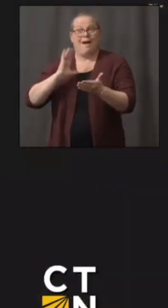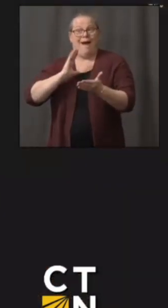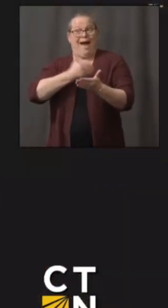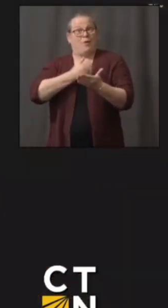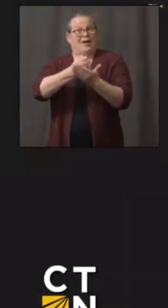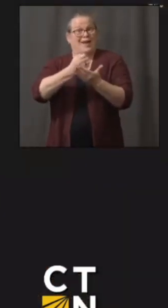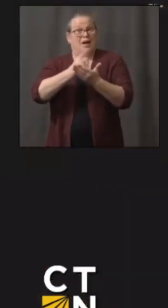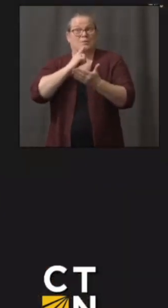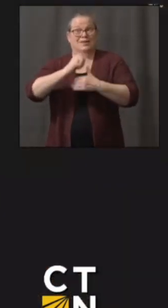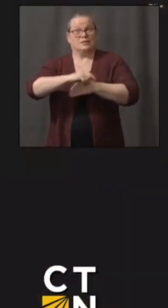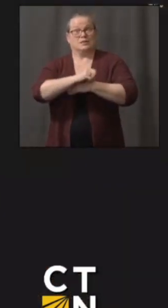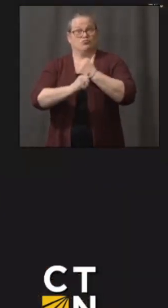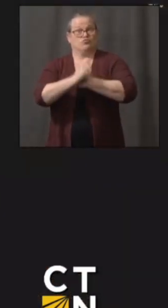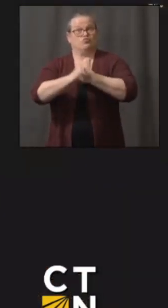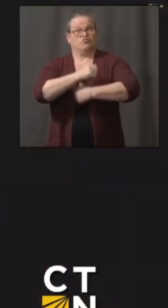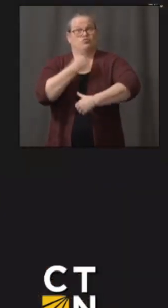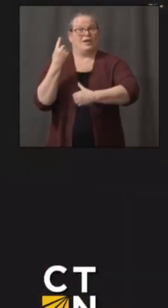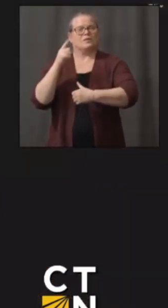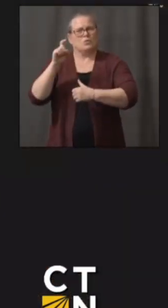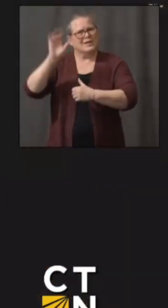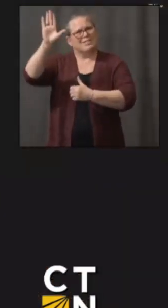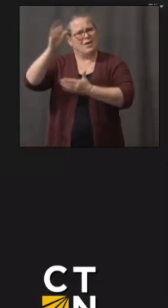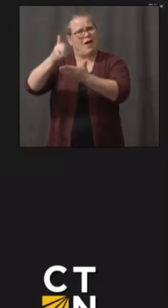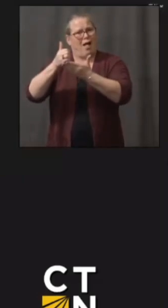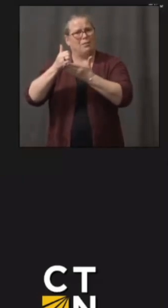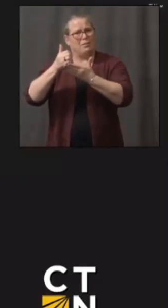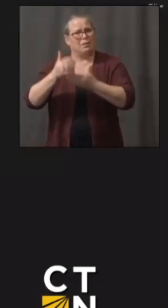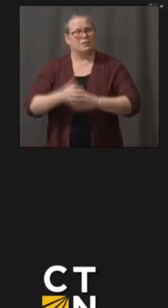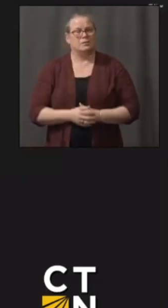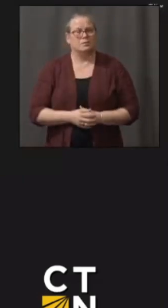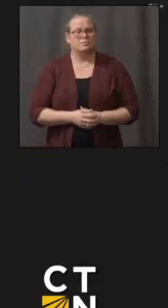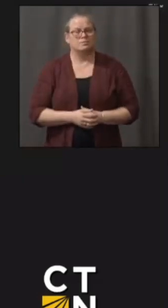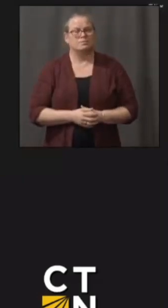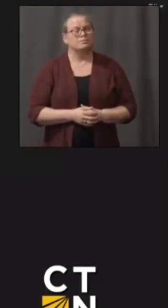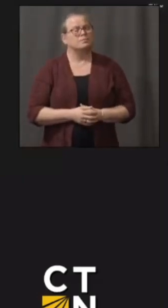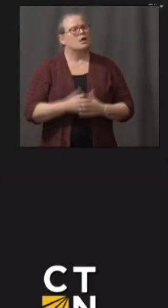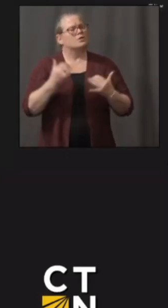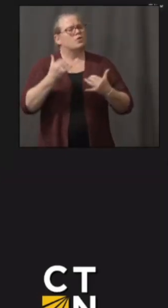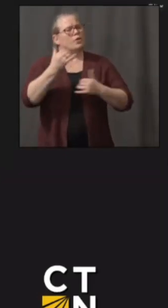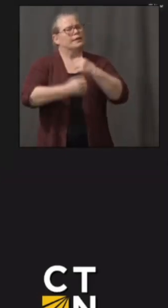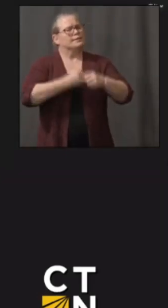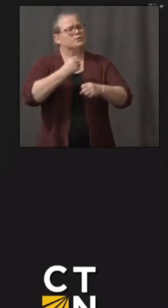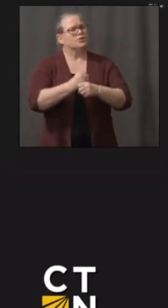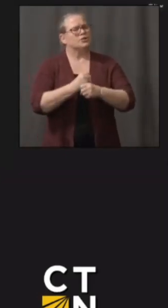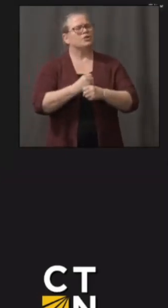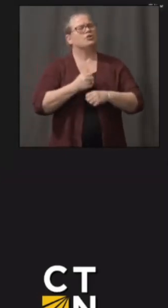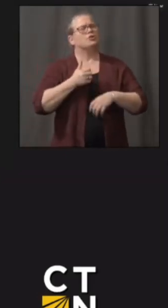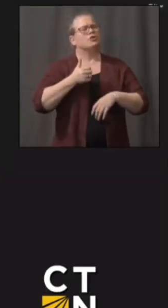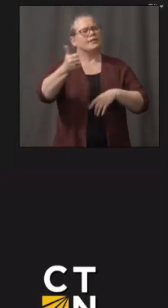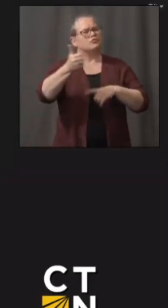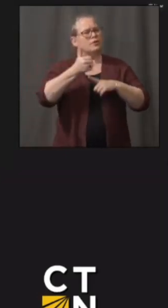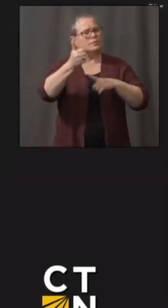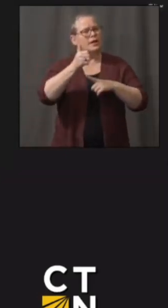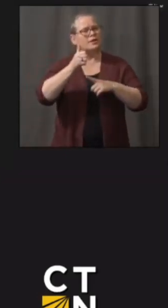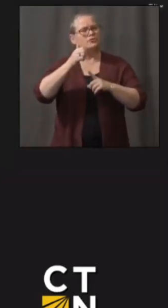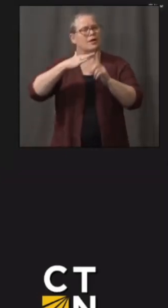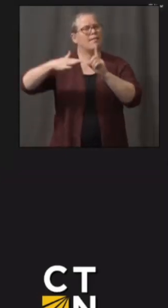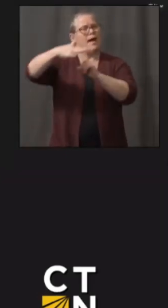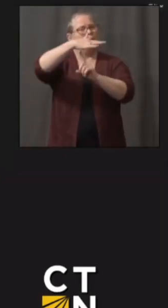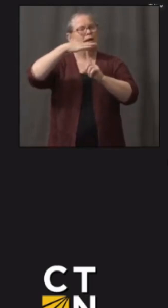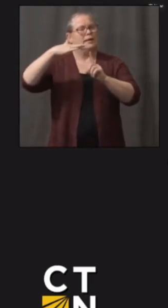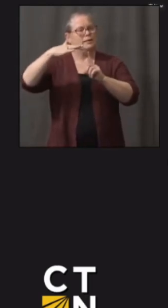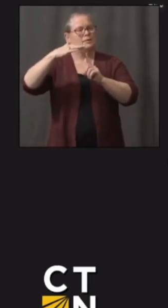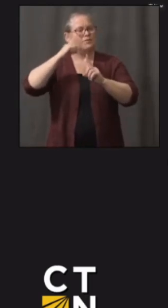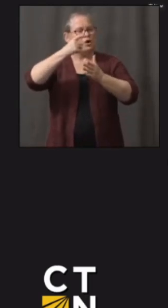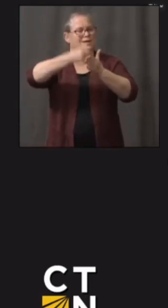Earlier this year, you kind of declined to commit to the Transportation Climate Initiative that sort of raises gas prices.